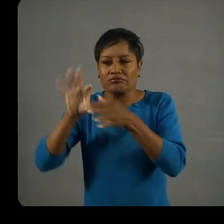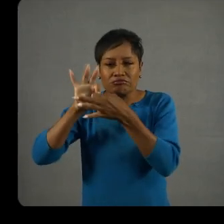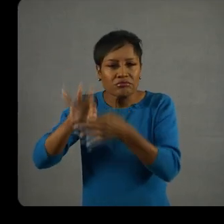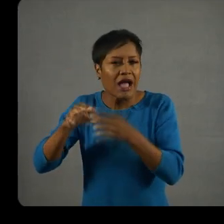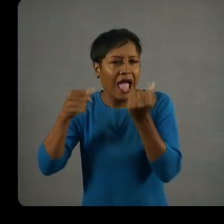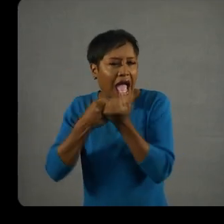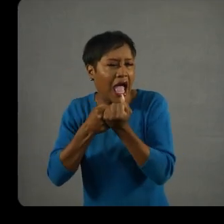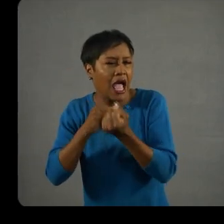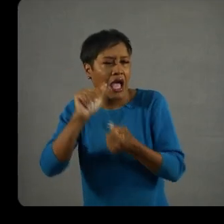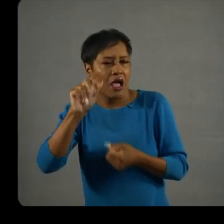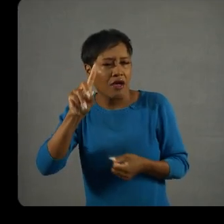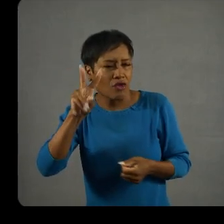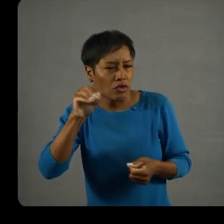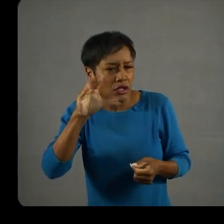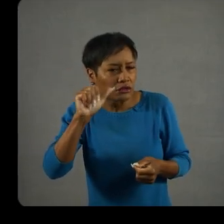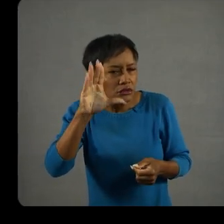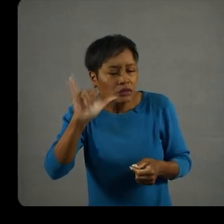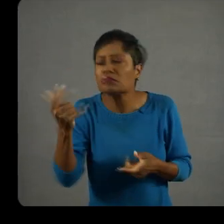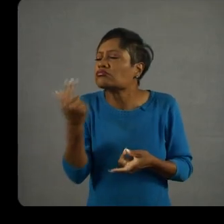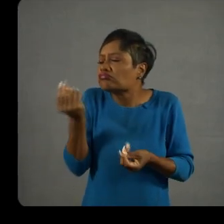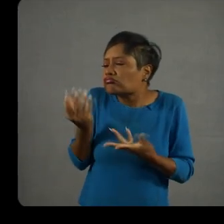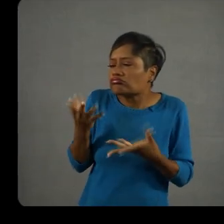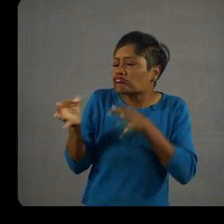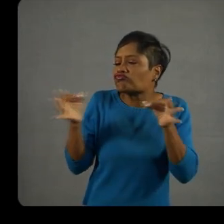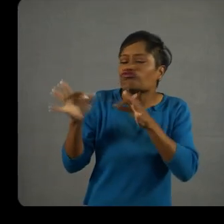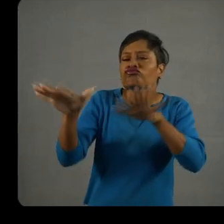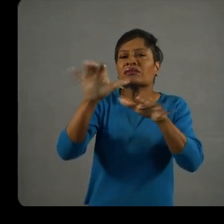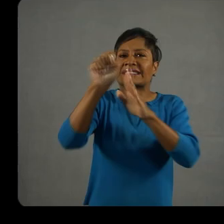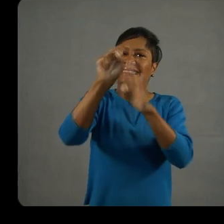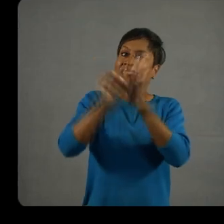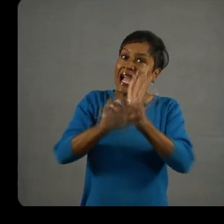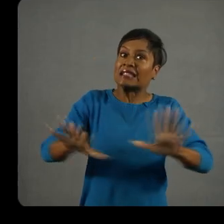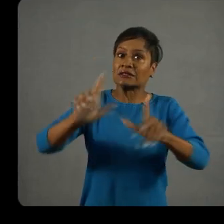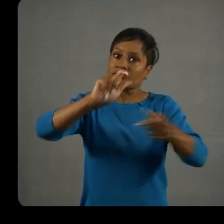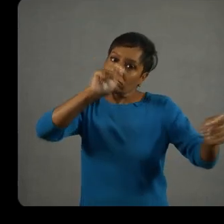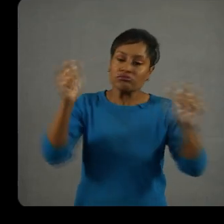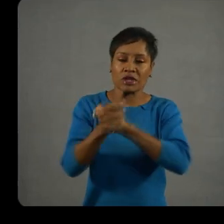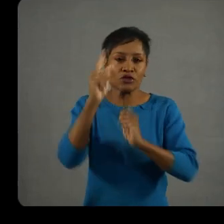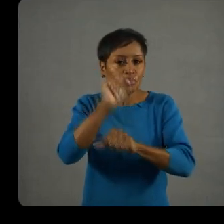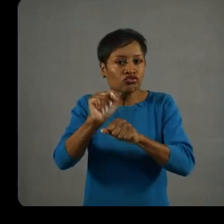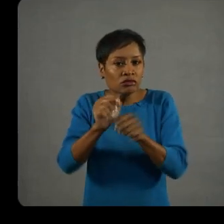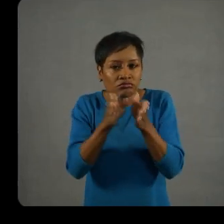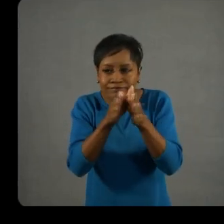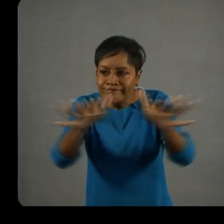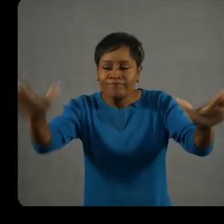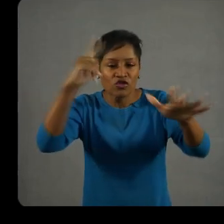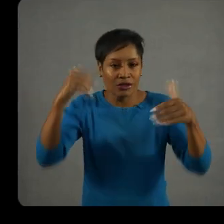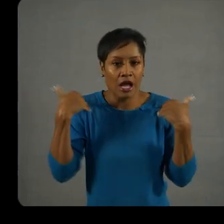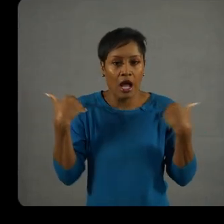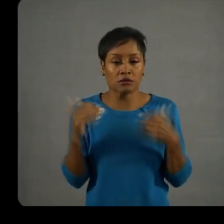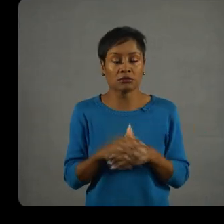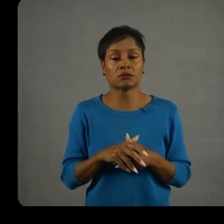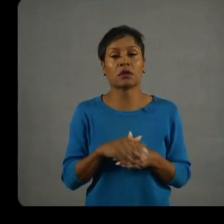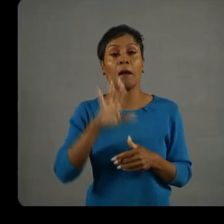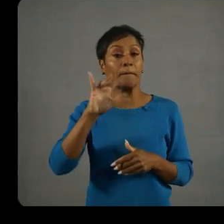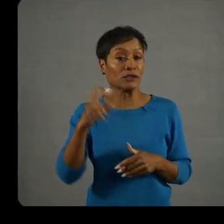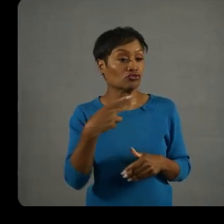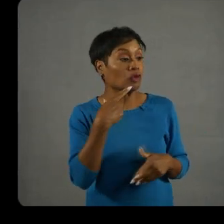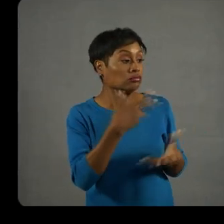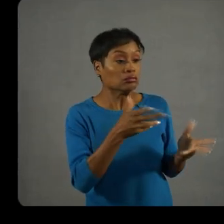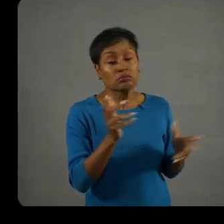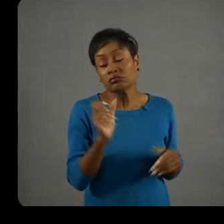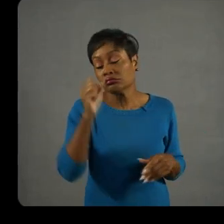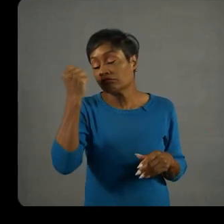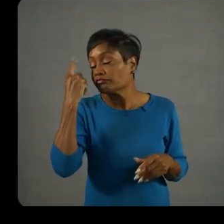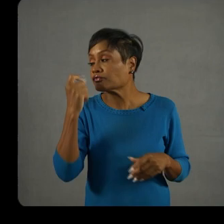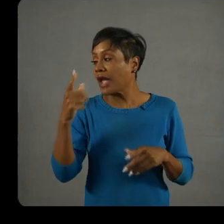And so I was curious to hear how you're transforming on a state level career pathways for young people. Of course. So even though I